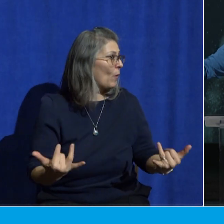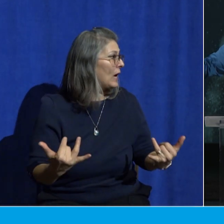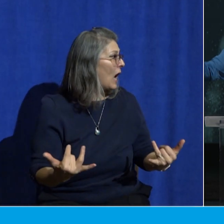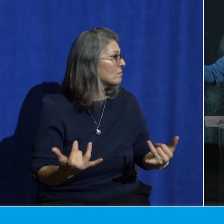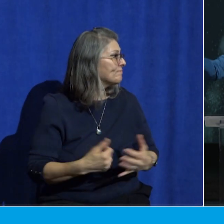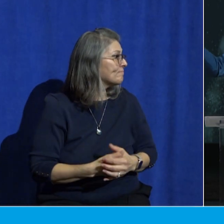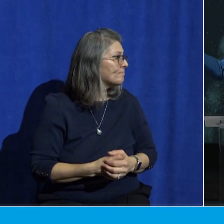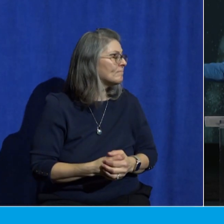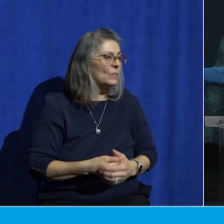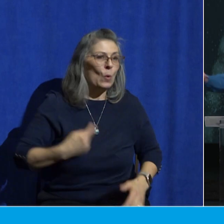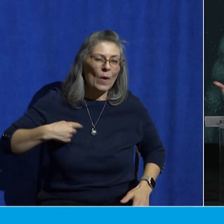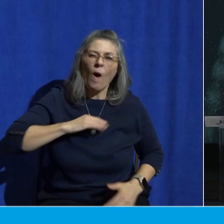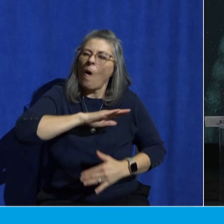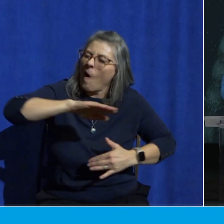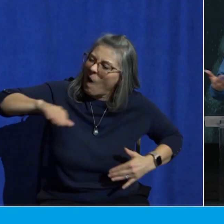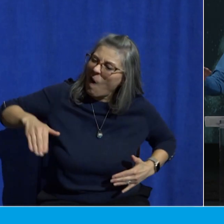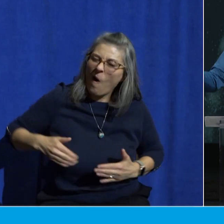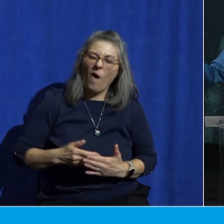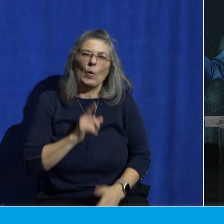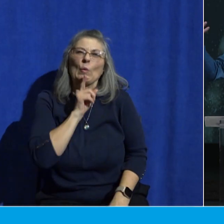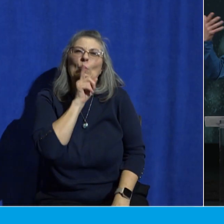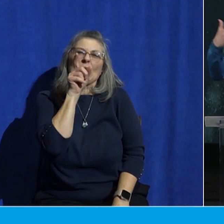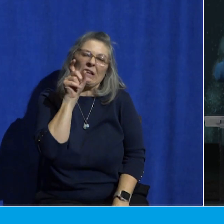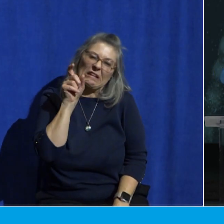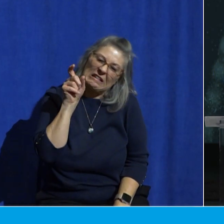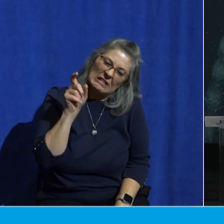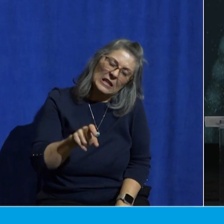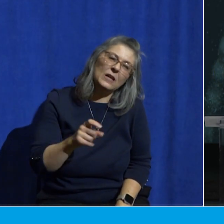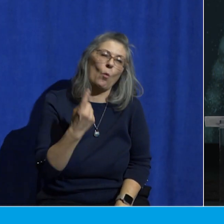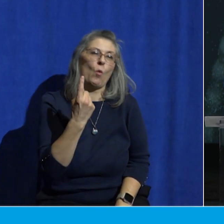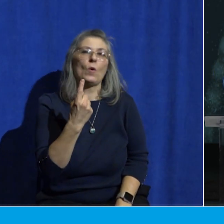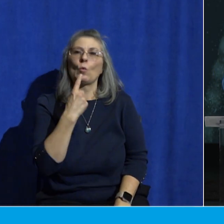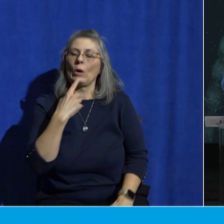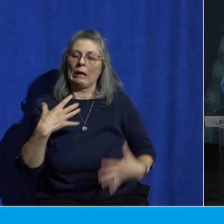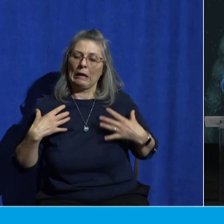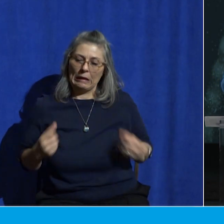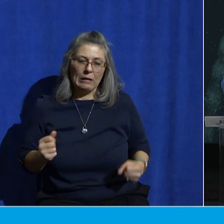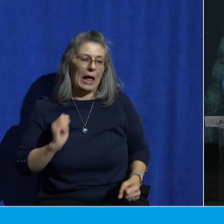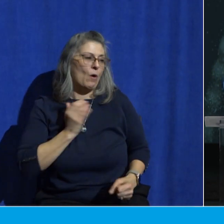we desperately need one who can heal our hearts